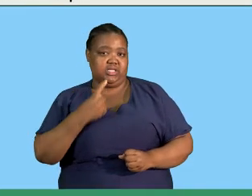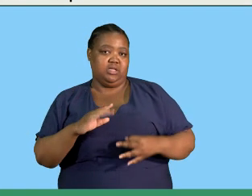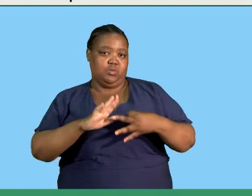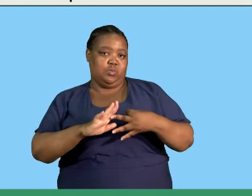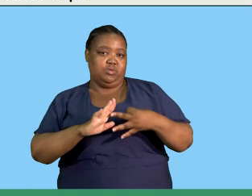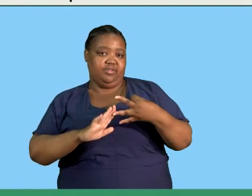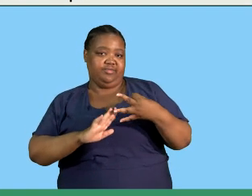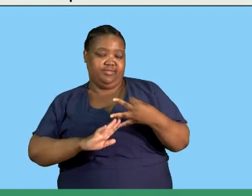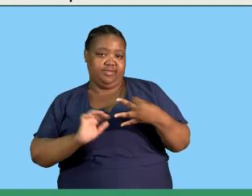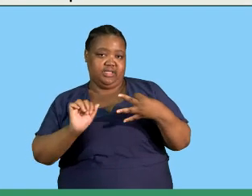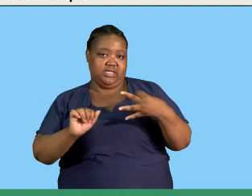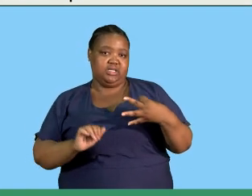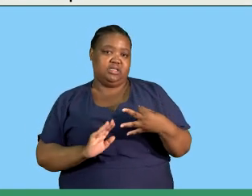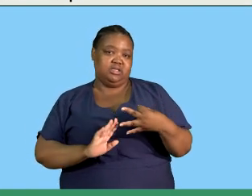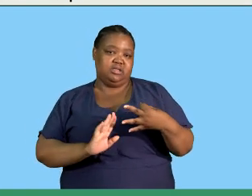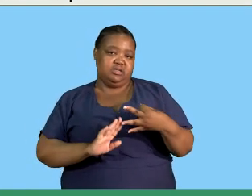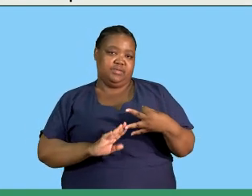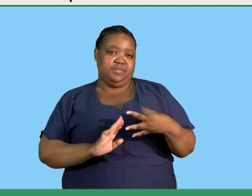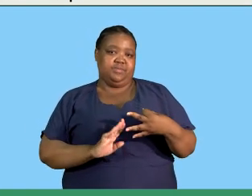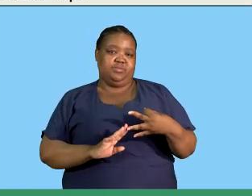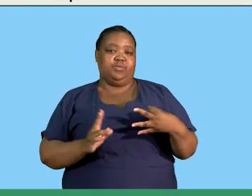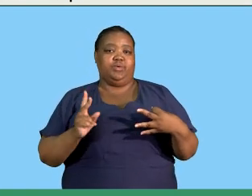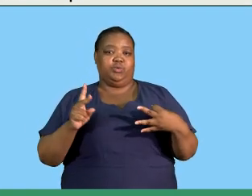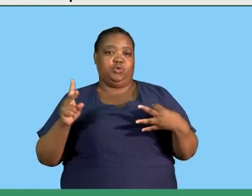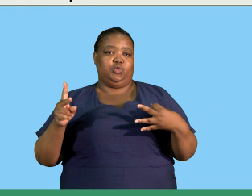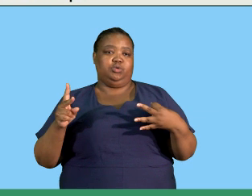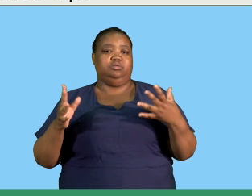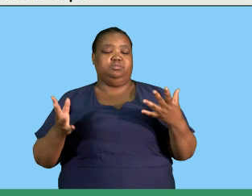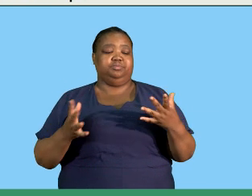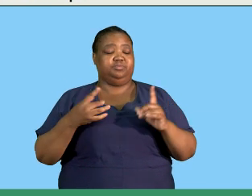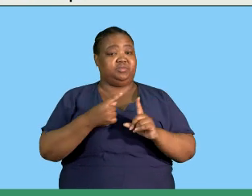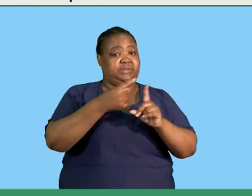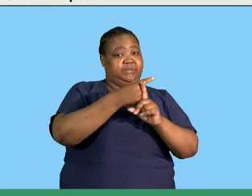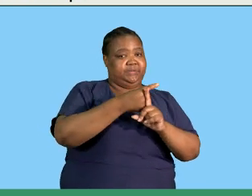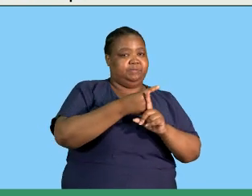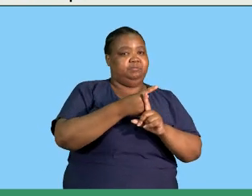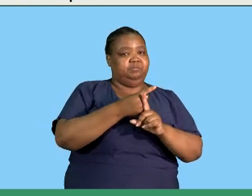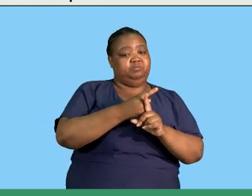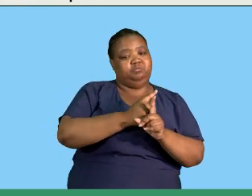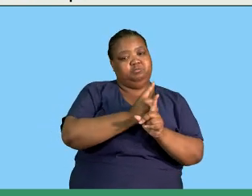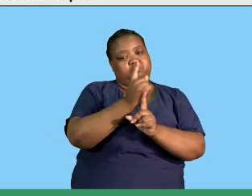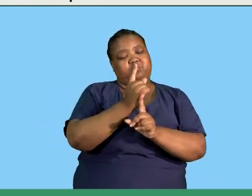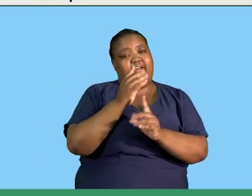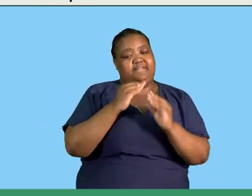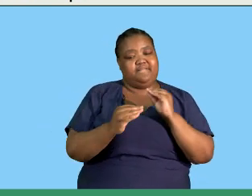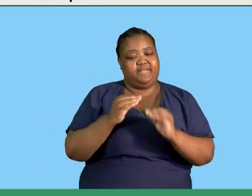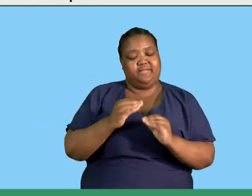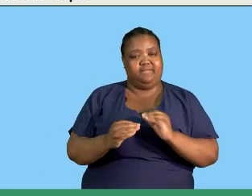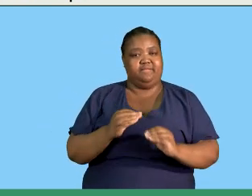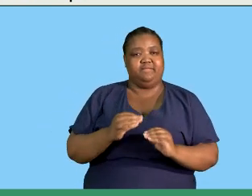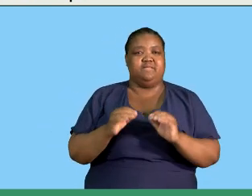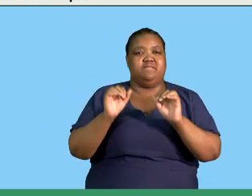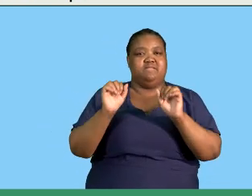The second one is they also took corrective action so that deviations from the standards may